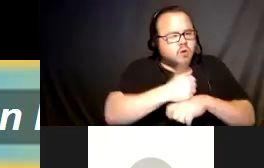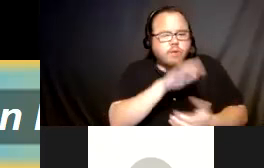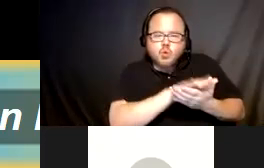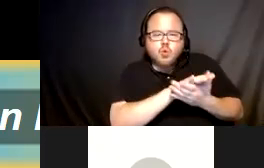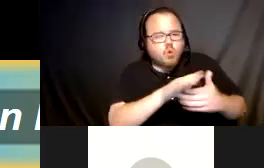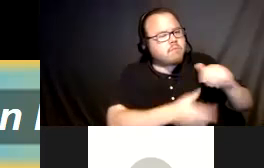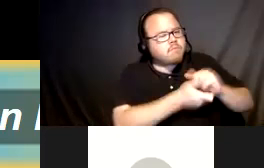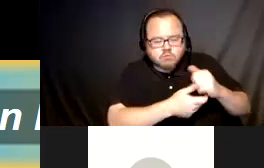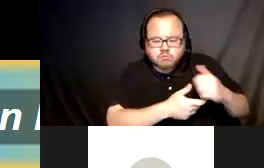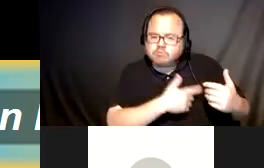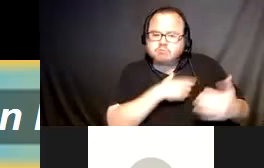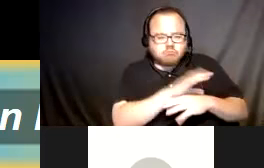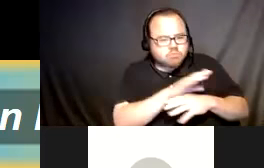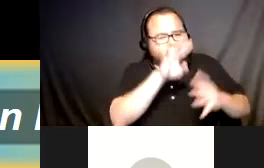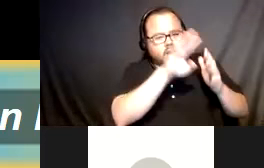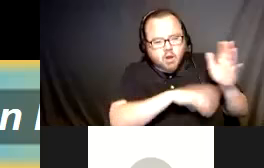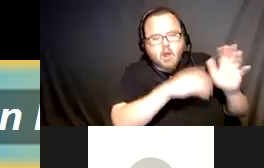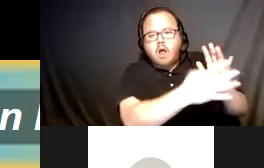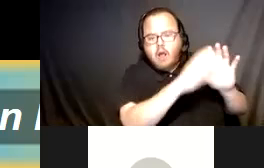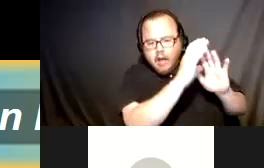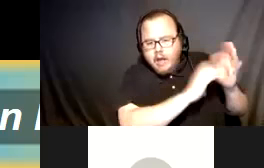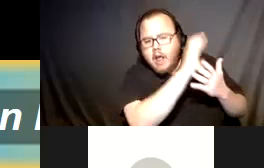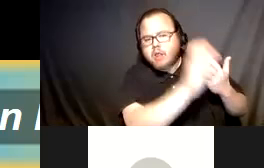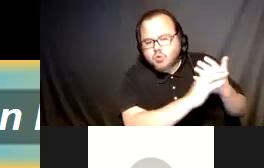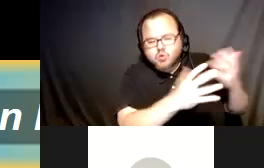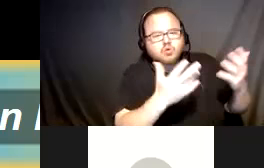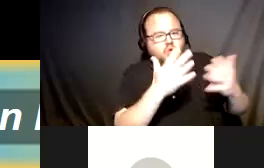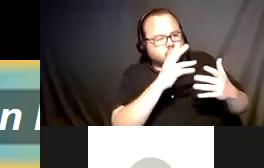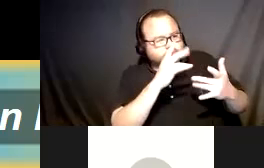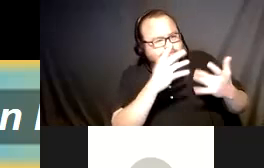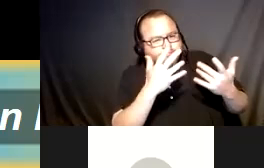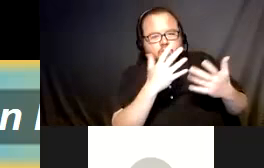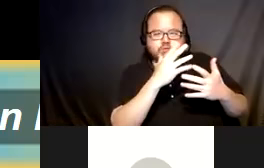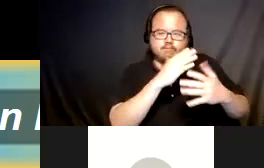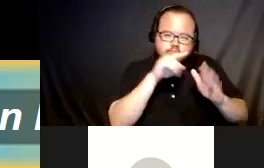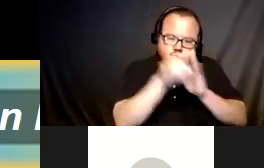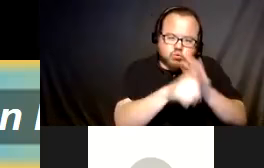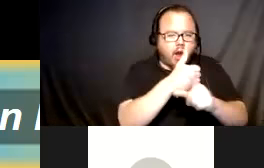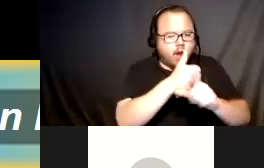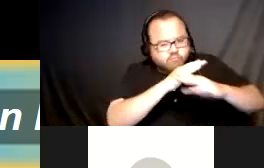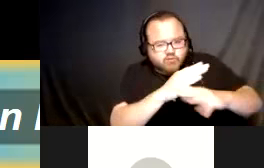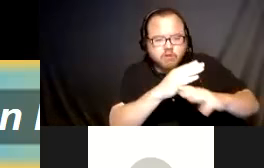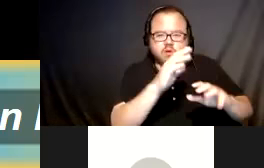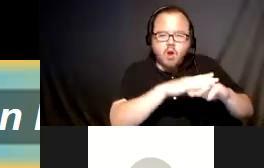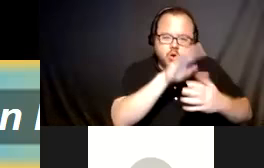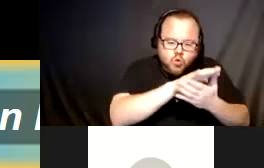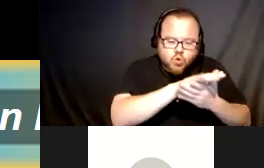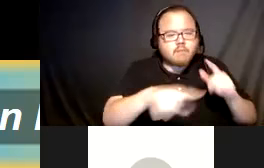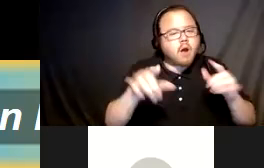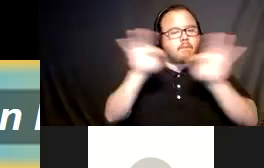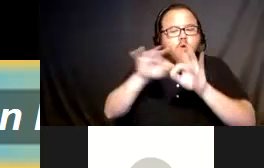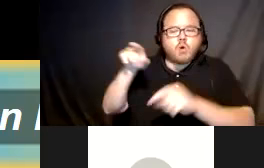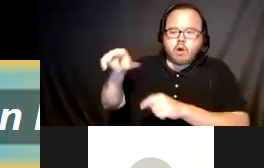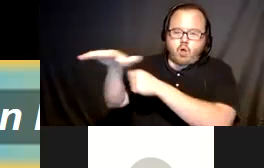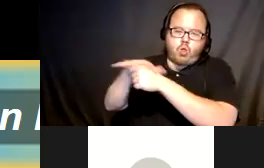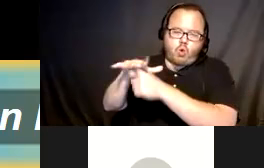We've been very busy getting things on calendar to do some suicide prevention trainings for our schools, but we wanted to really reach out to like local governments. So